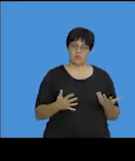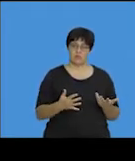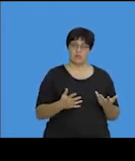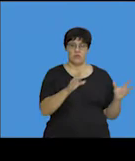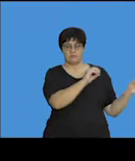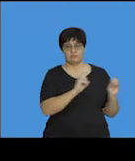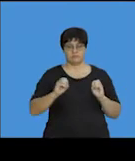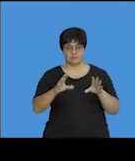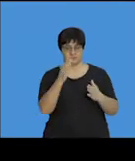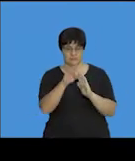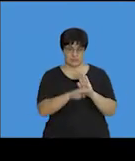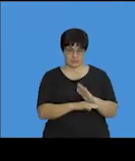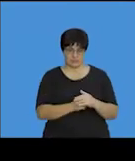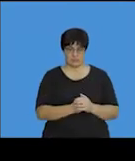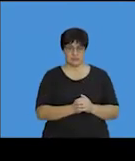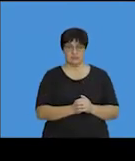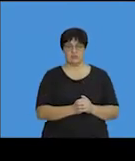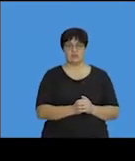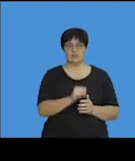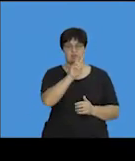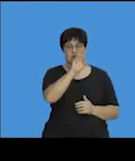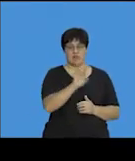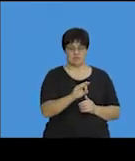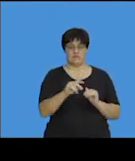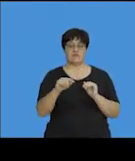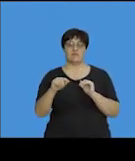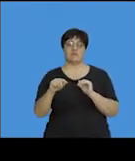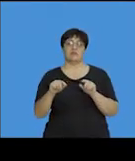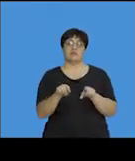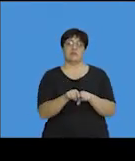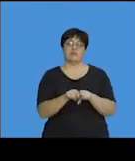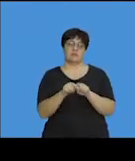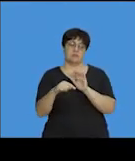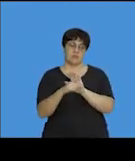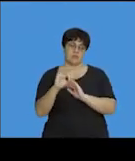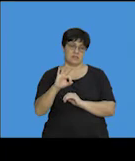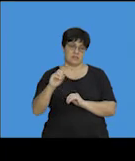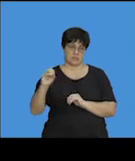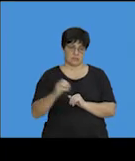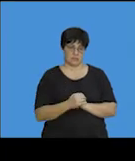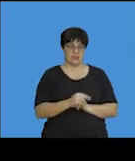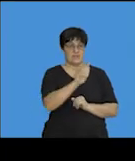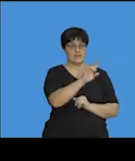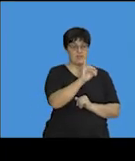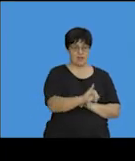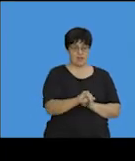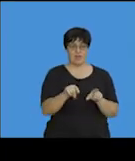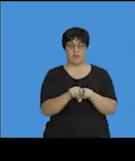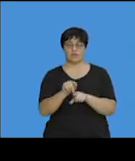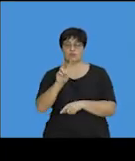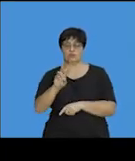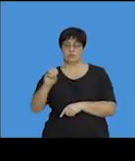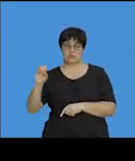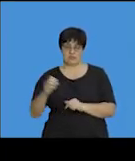let's just rewrite that list again. So we know final velocity minus 300 Initial velocity is 200.